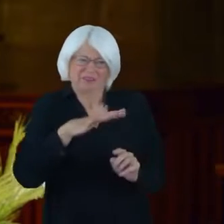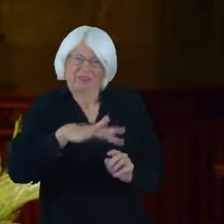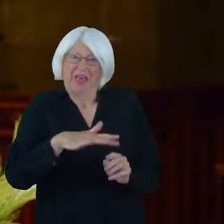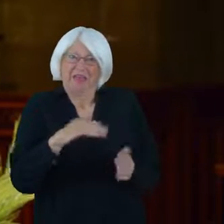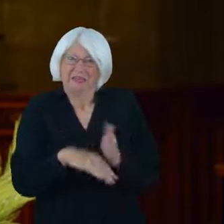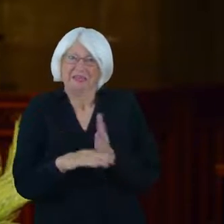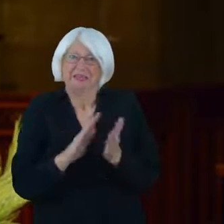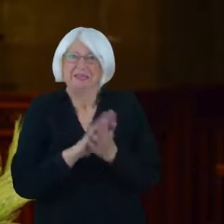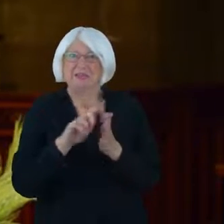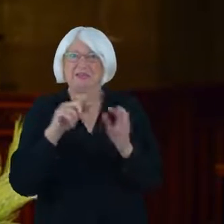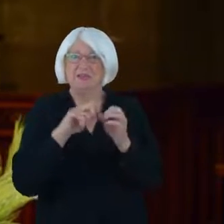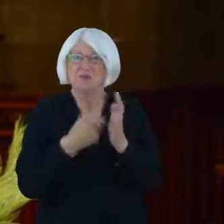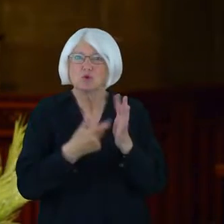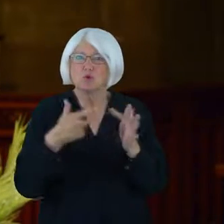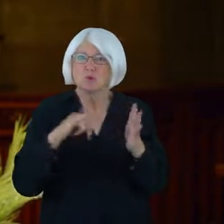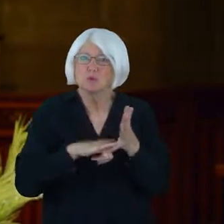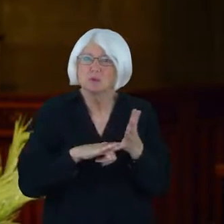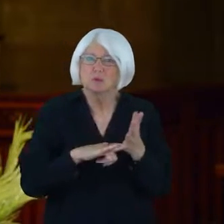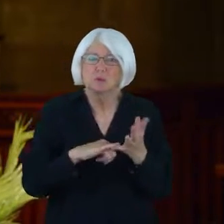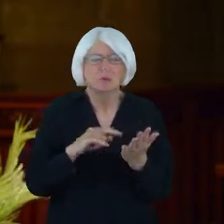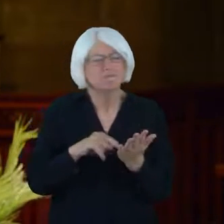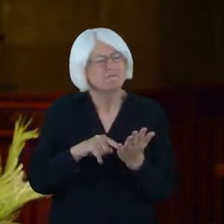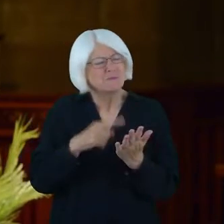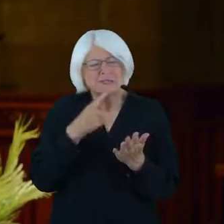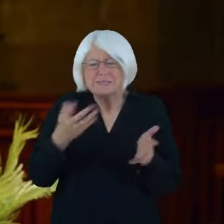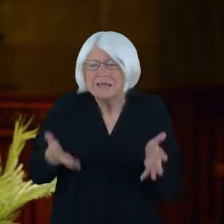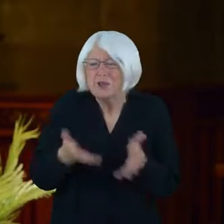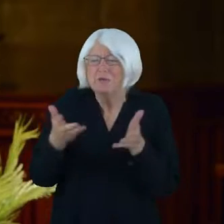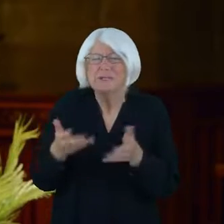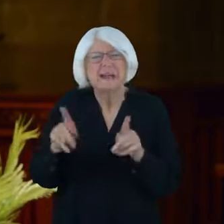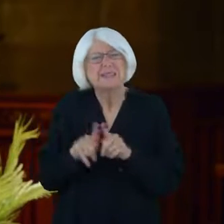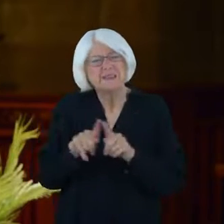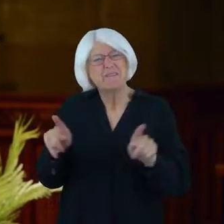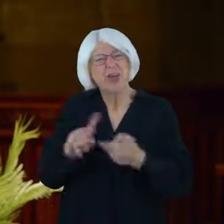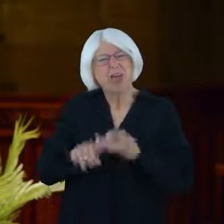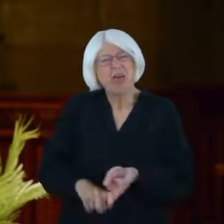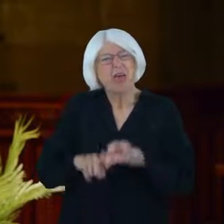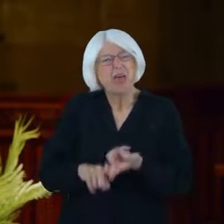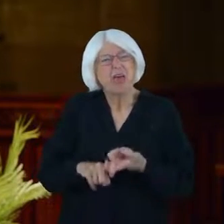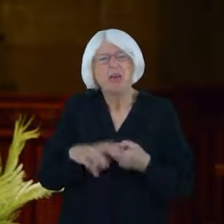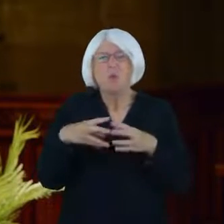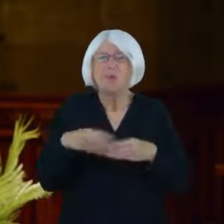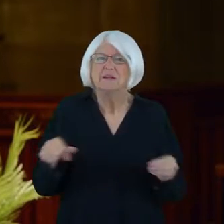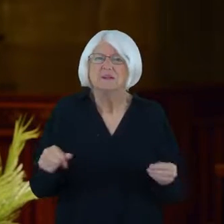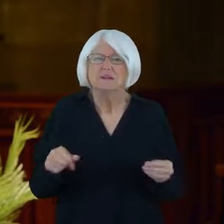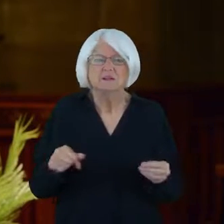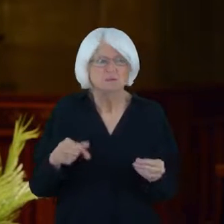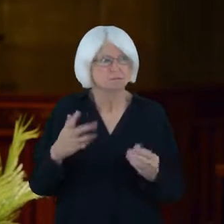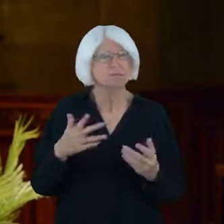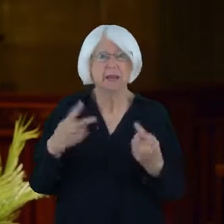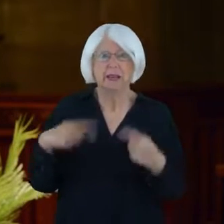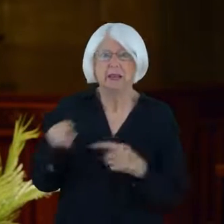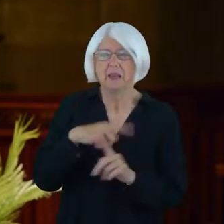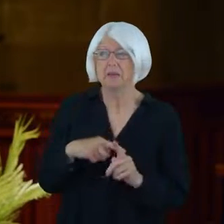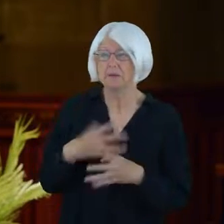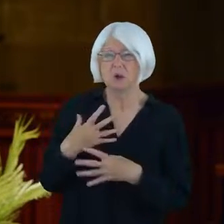audience to persevere as if they themselves are stuck in the wilderness. Let us hold fast to the hope we profess,